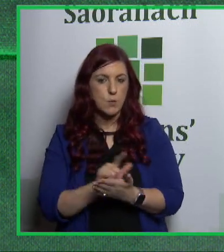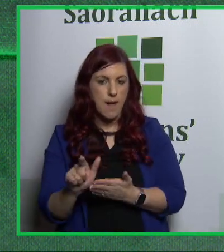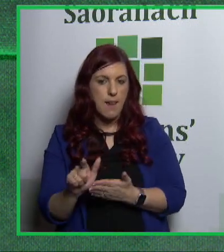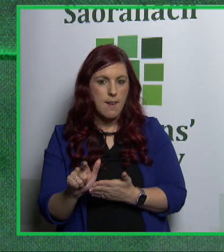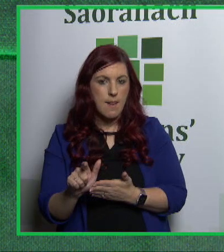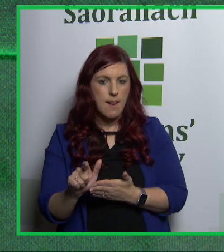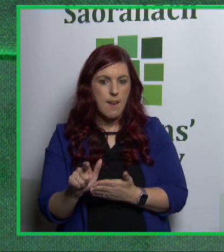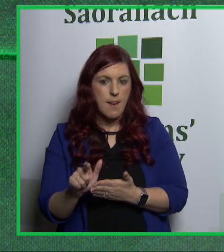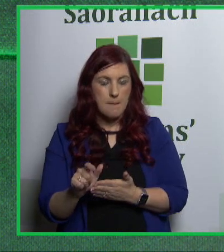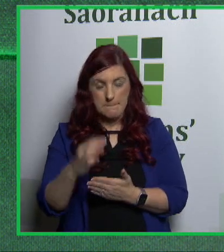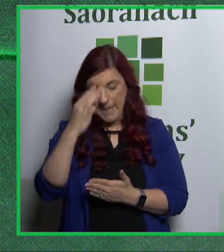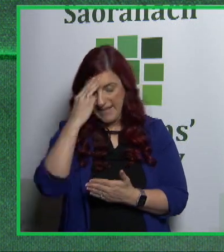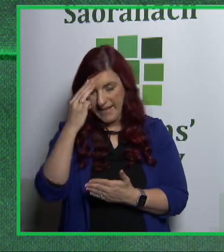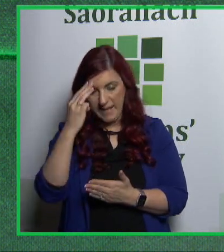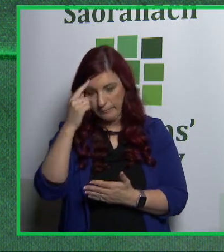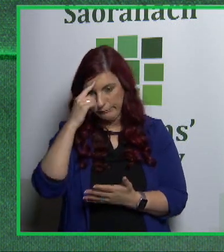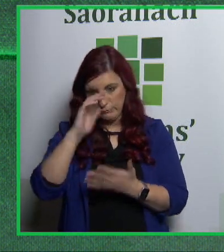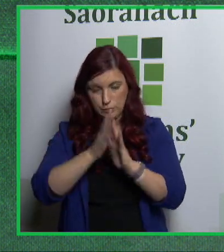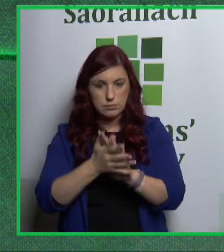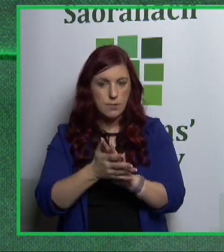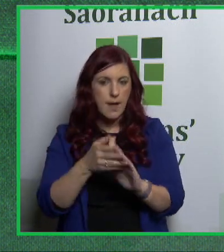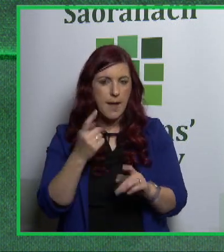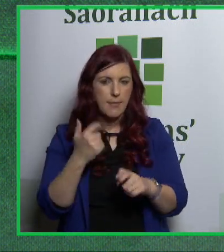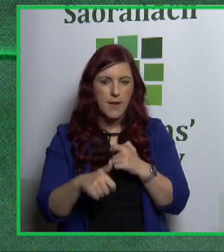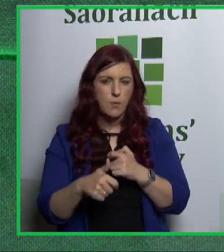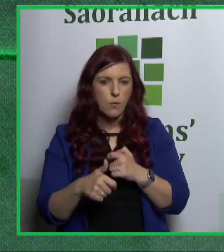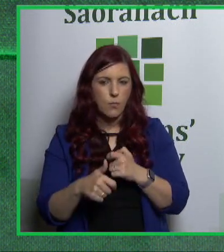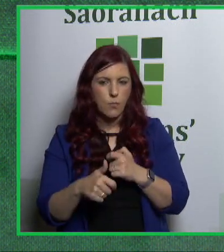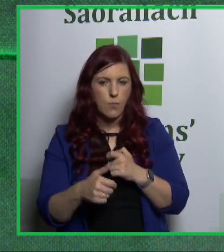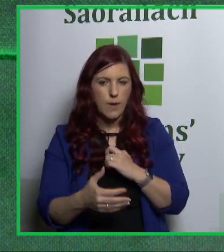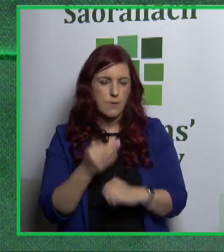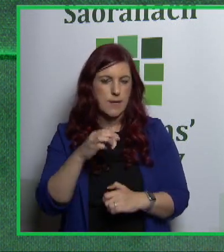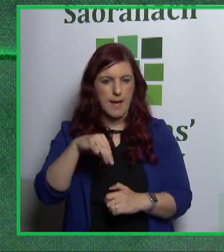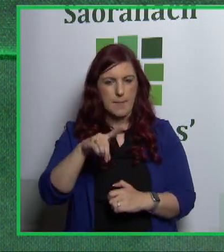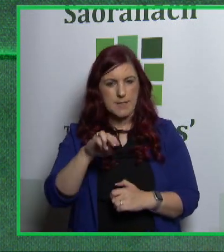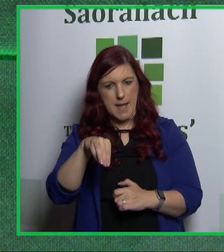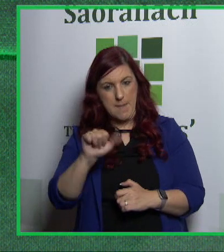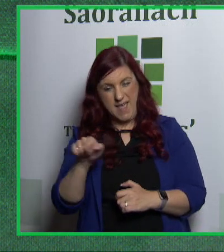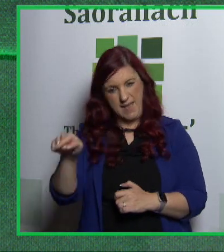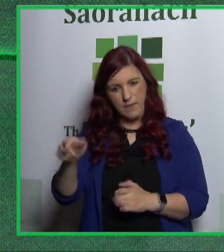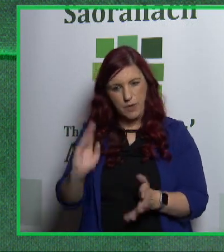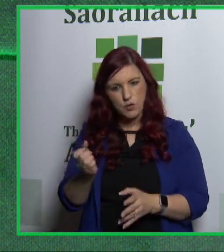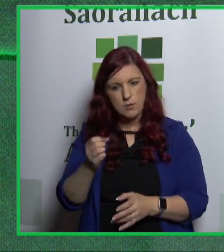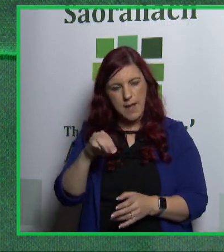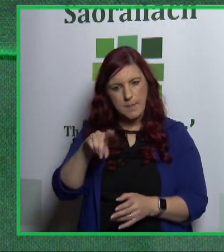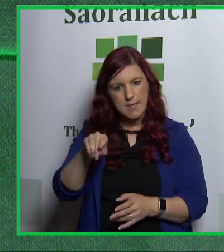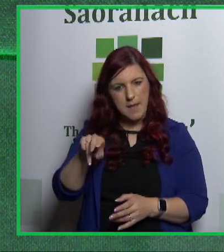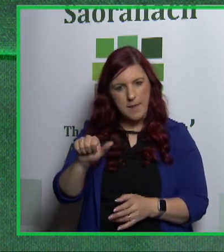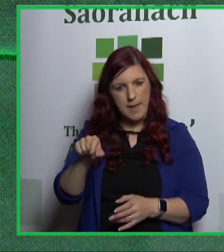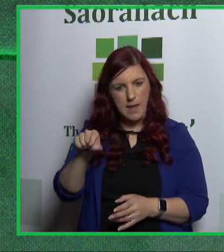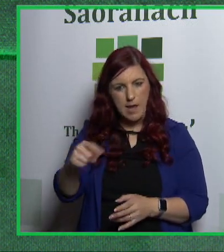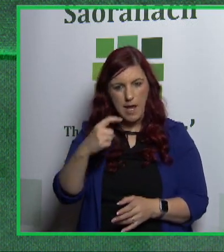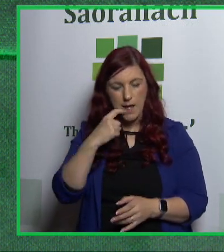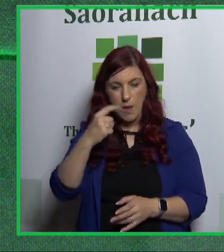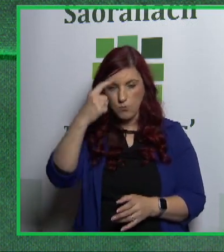of over the edge mentally. And when you take something like liquid MDMA that he took, it majorly